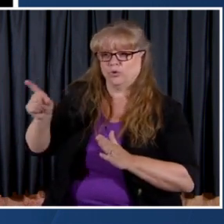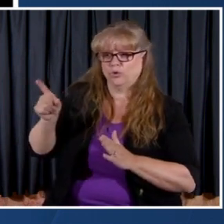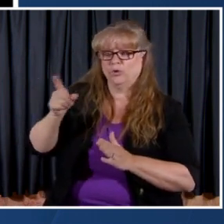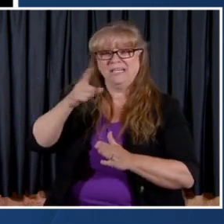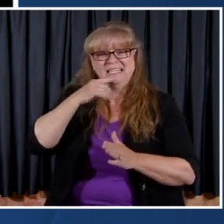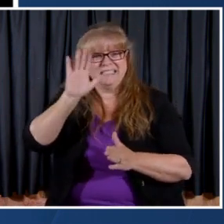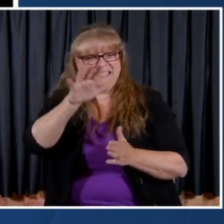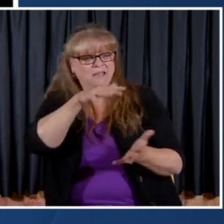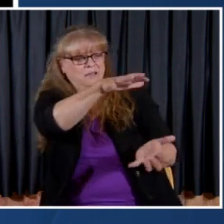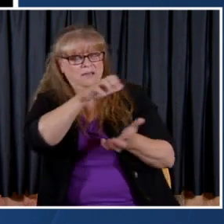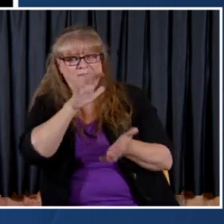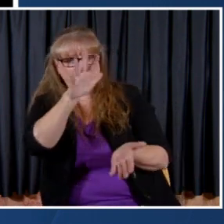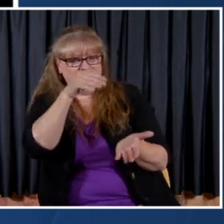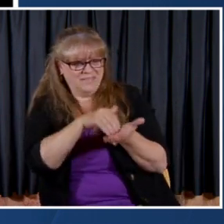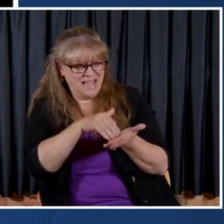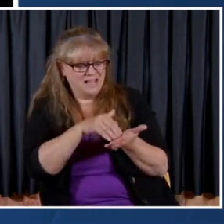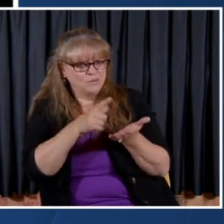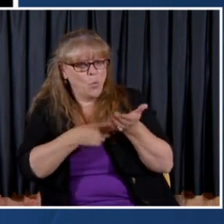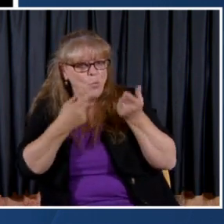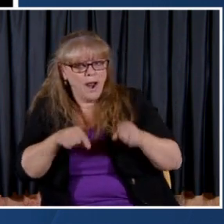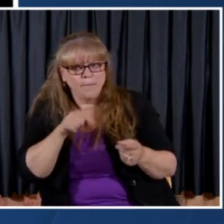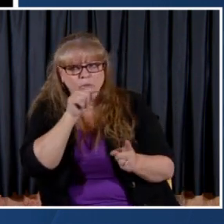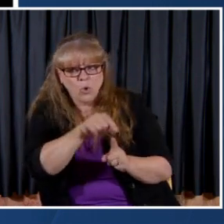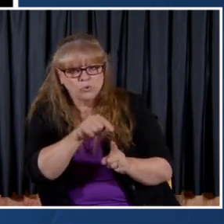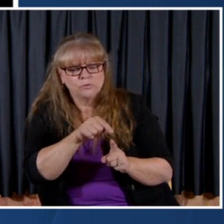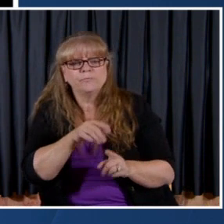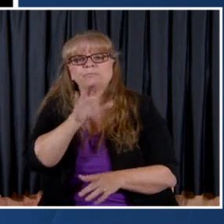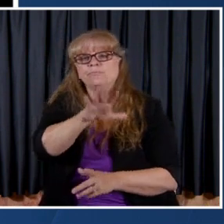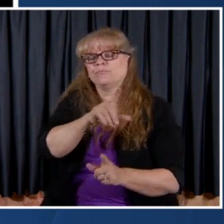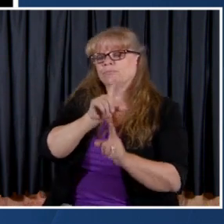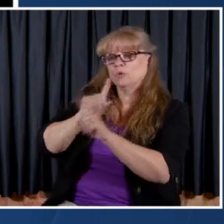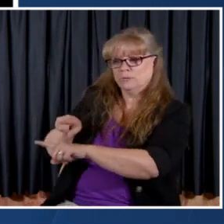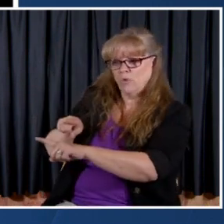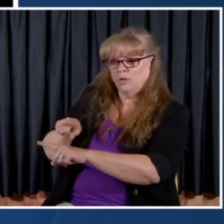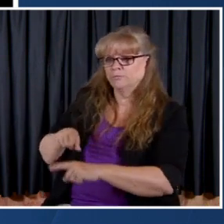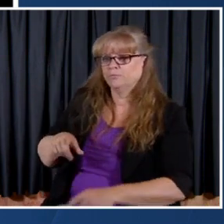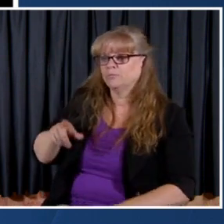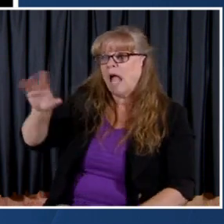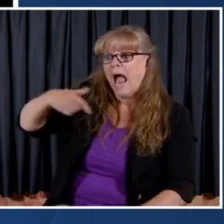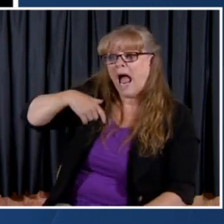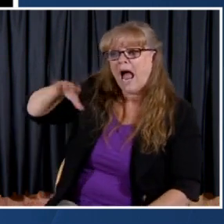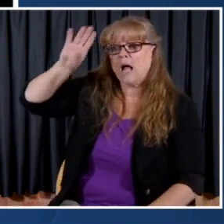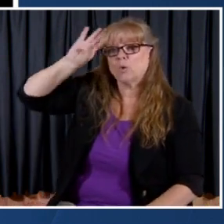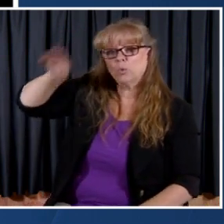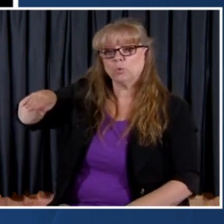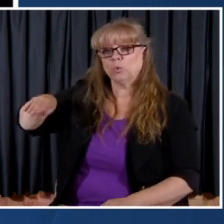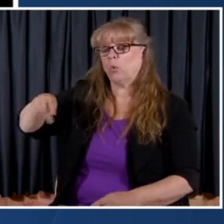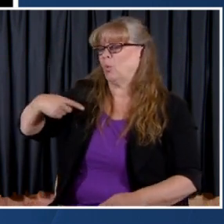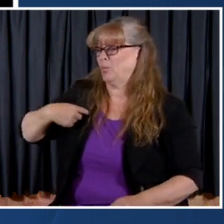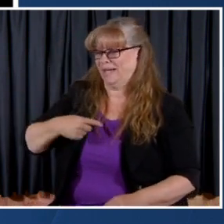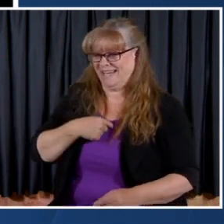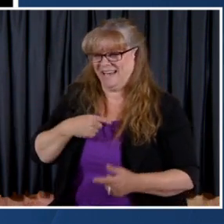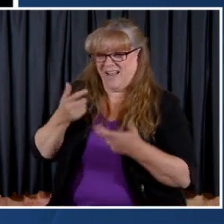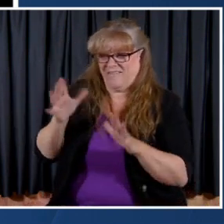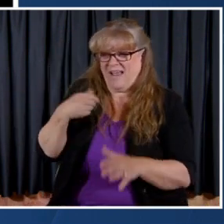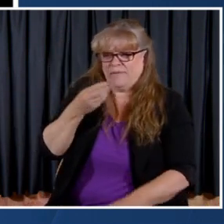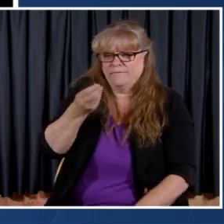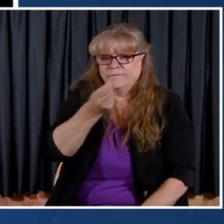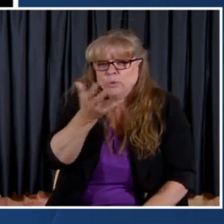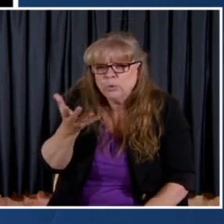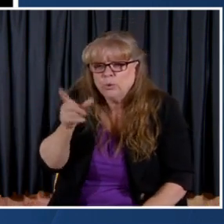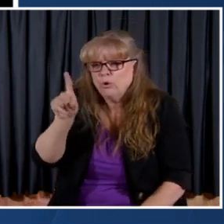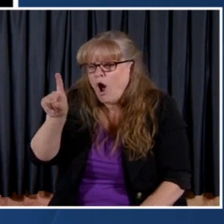were no tests other than a few hundred that JBS conducted. So we set up a community testing clinic